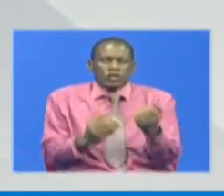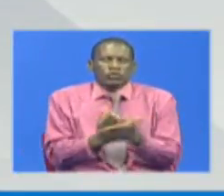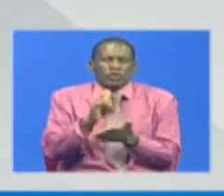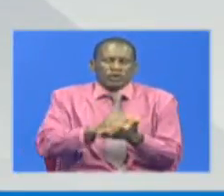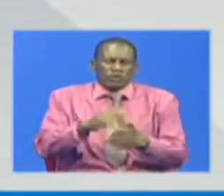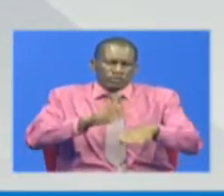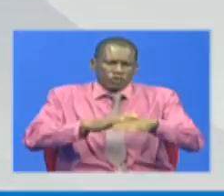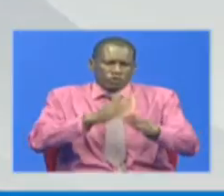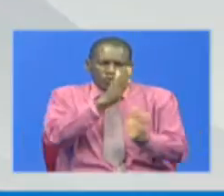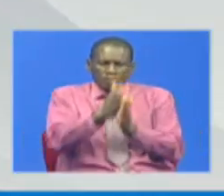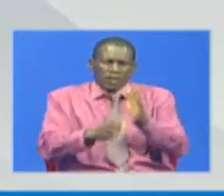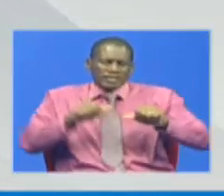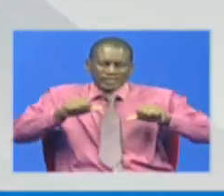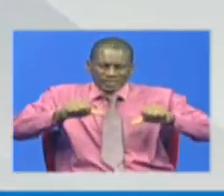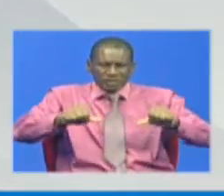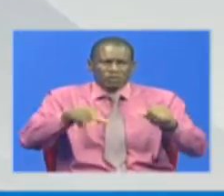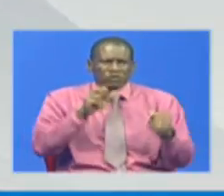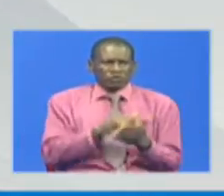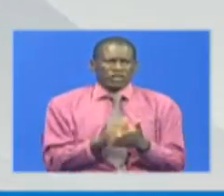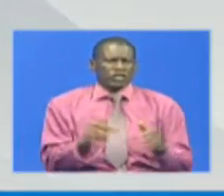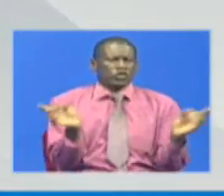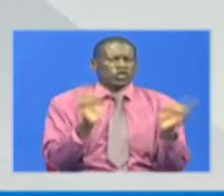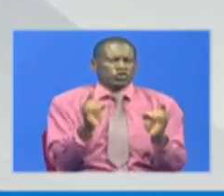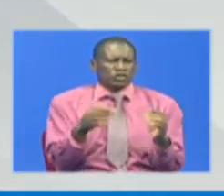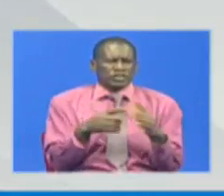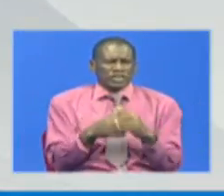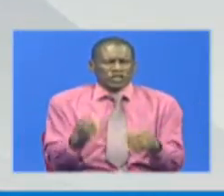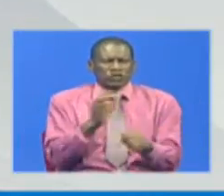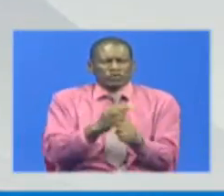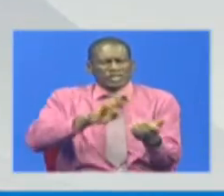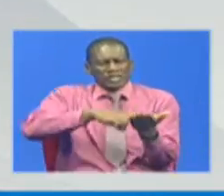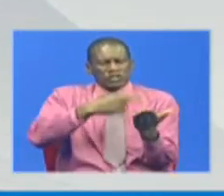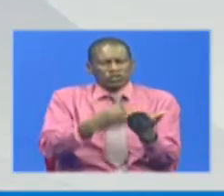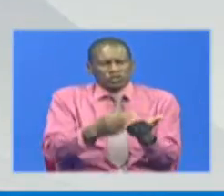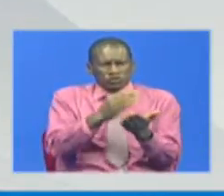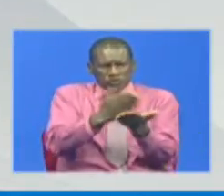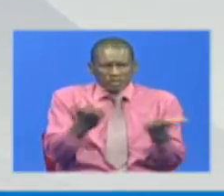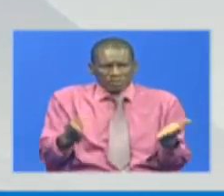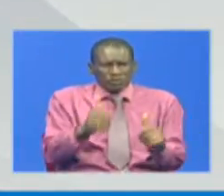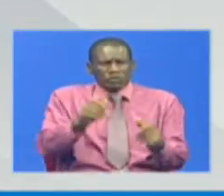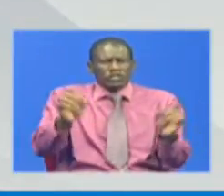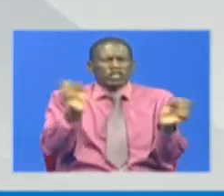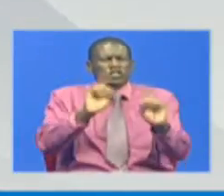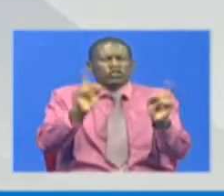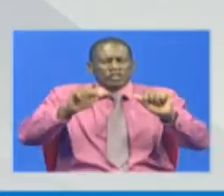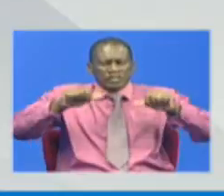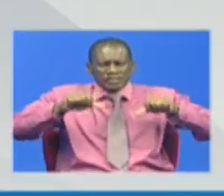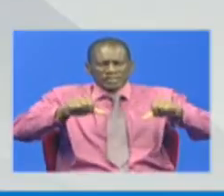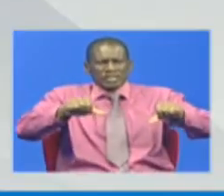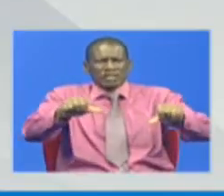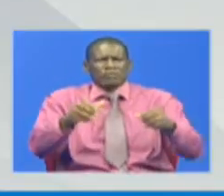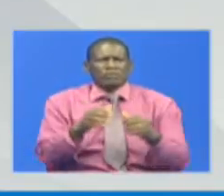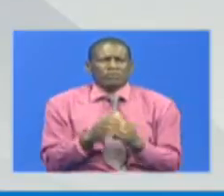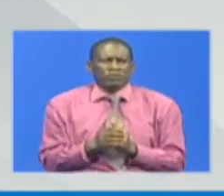be sustainable so that you don't start pumping resources into something that is not sustainable?